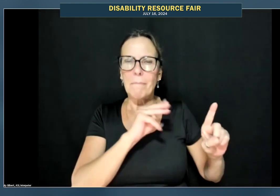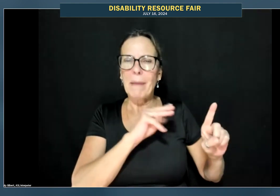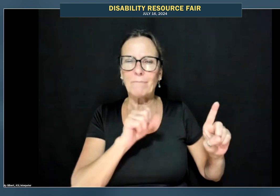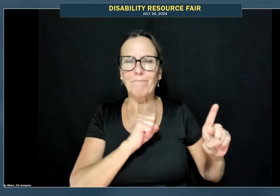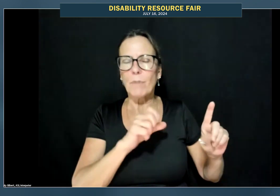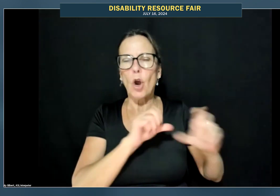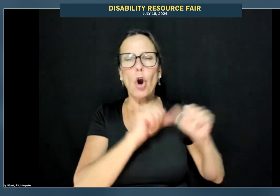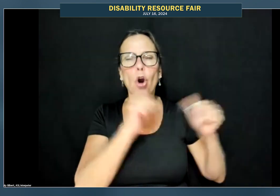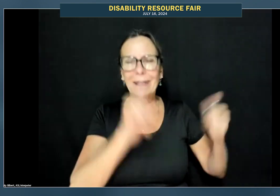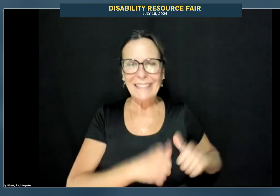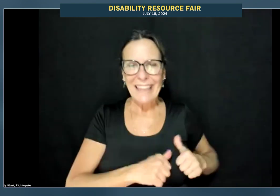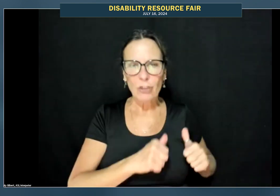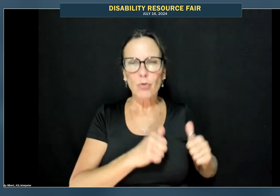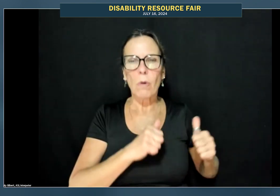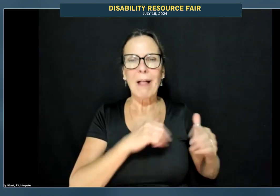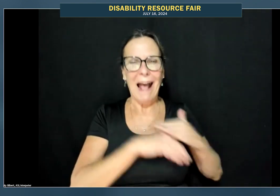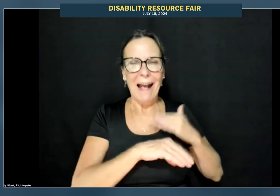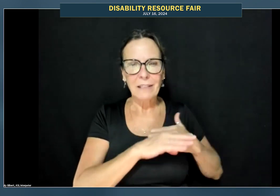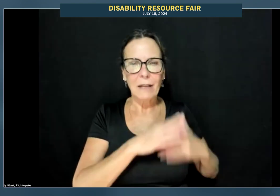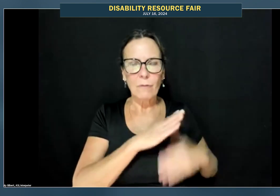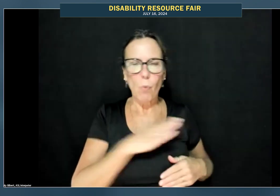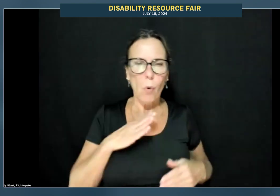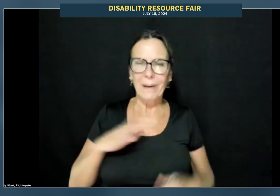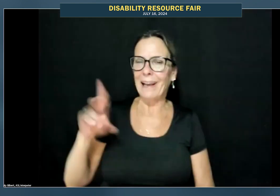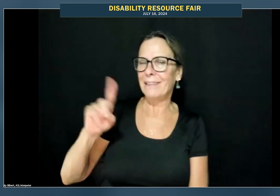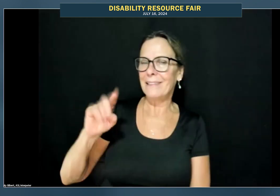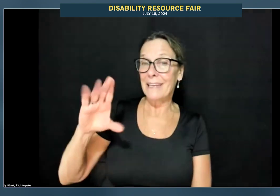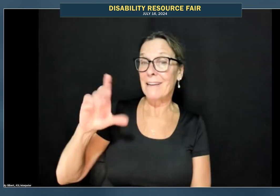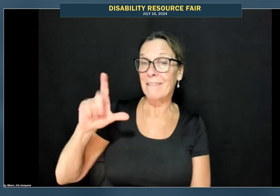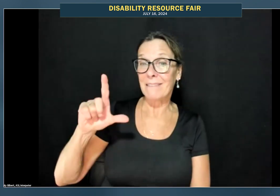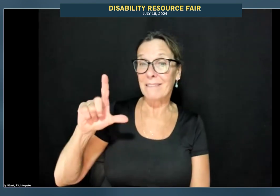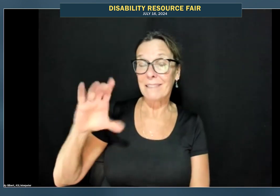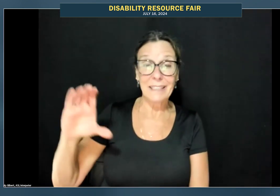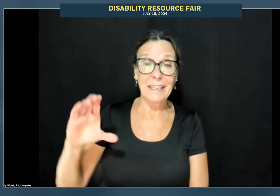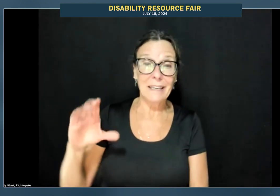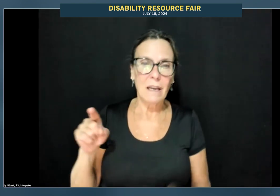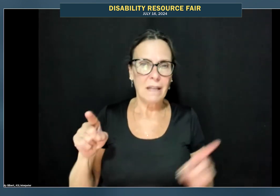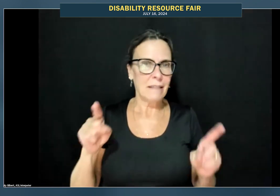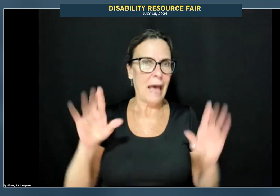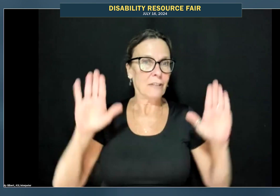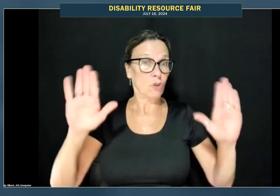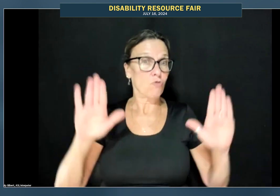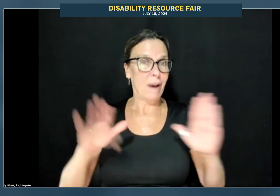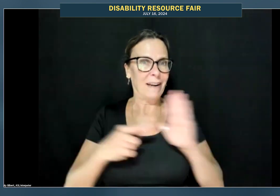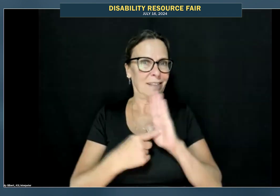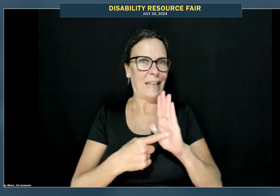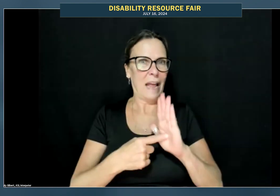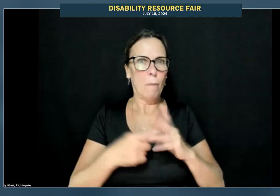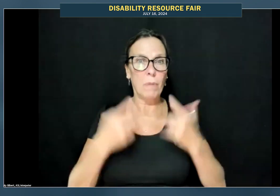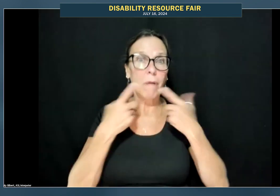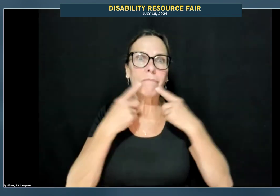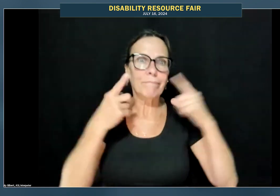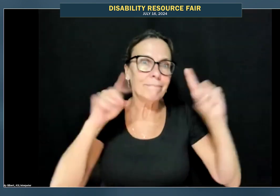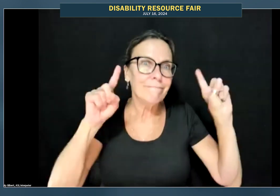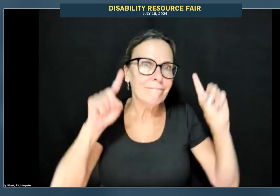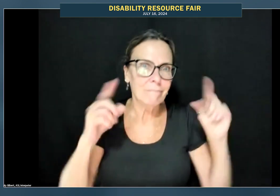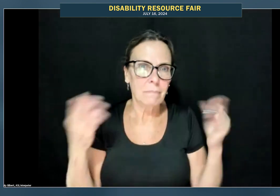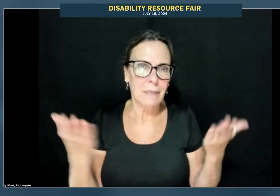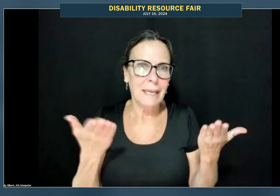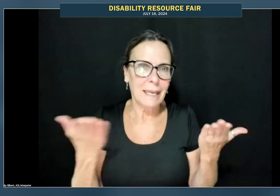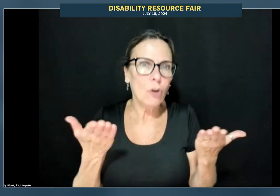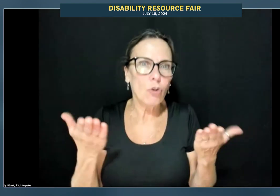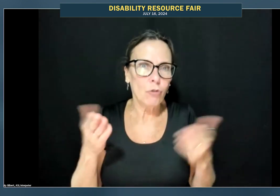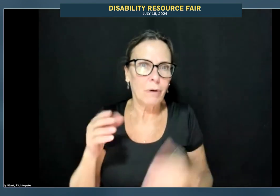with the Disability Law Center. So that's a great example of the work that they can get done here in Northampton.